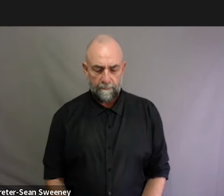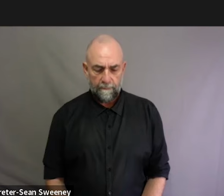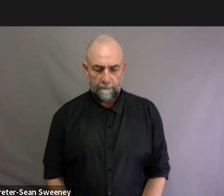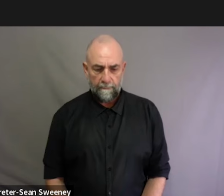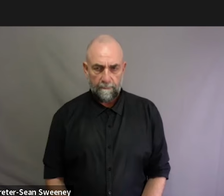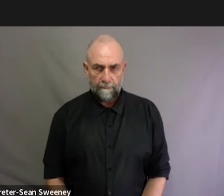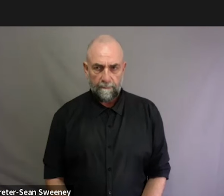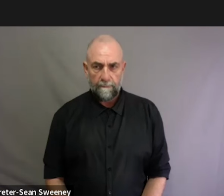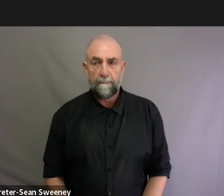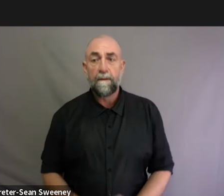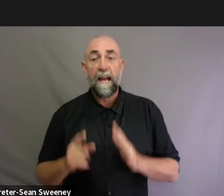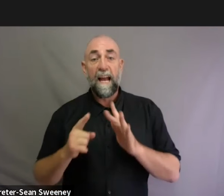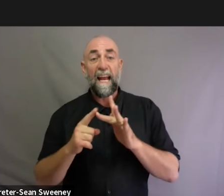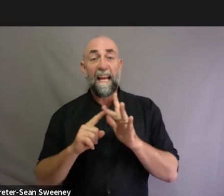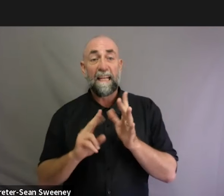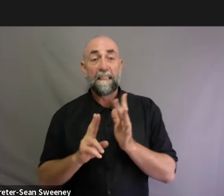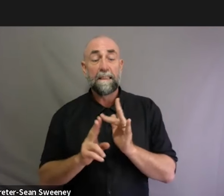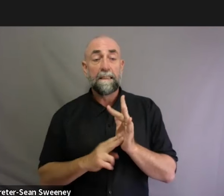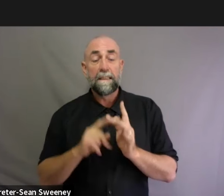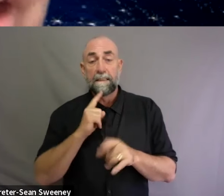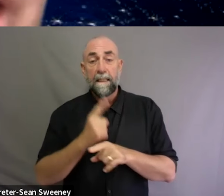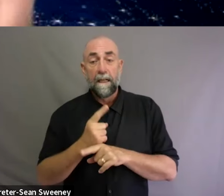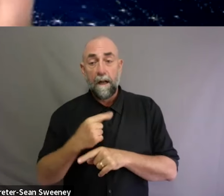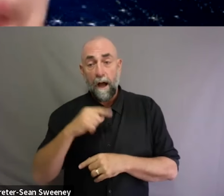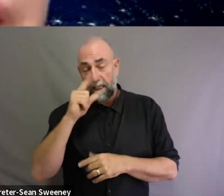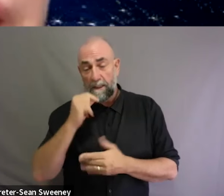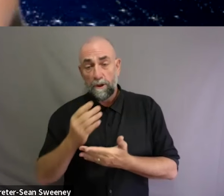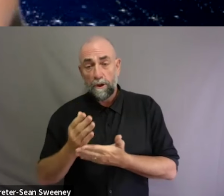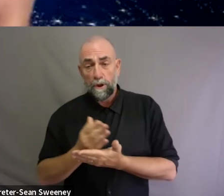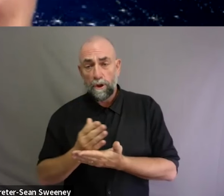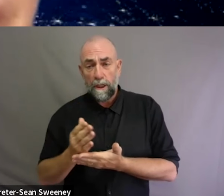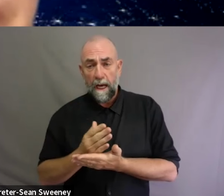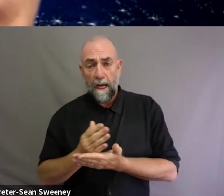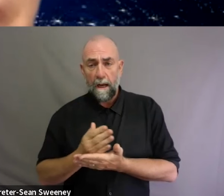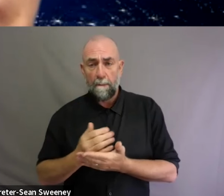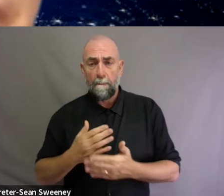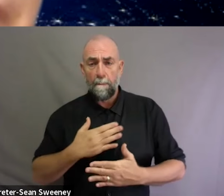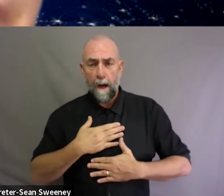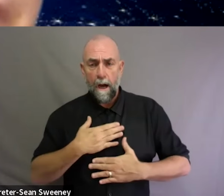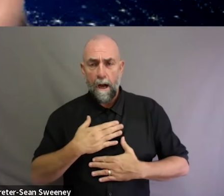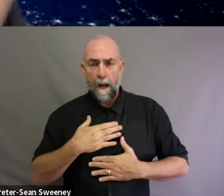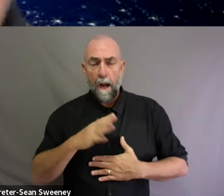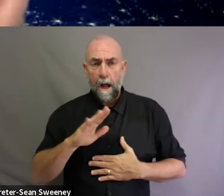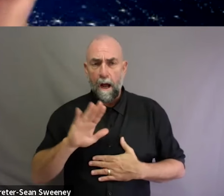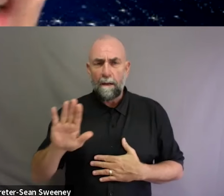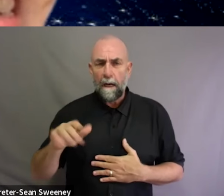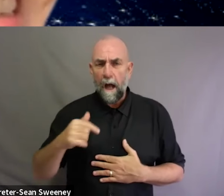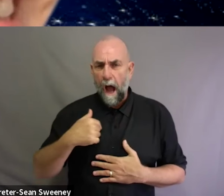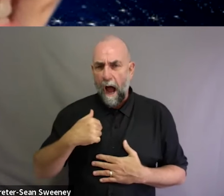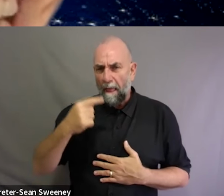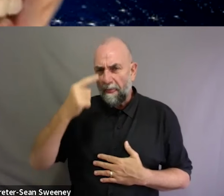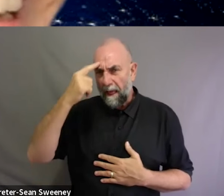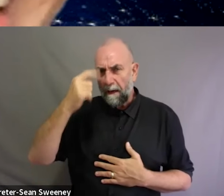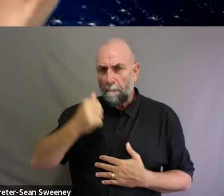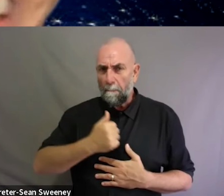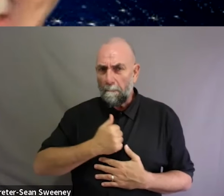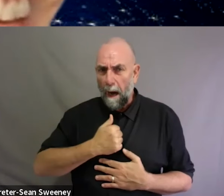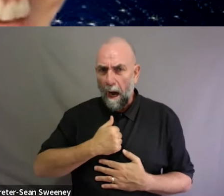Do you want me to share mine, mate? I think mine's working. Okay. If not, then I'll ask you to